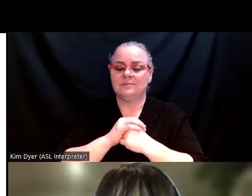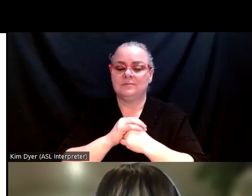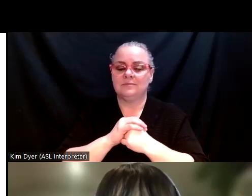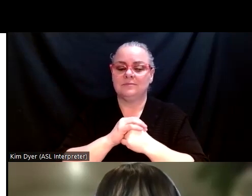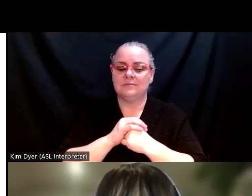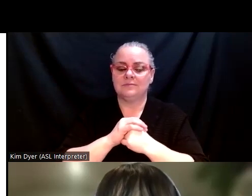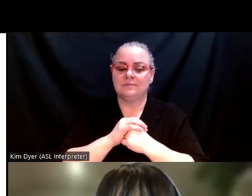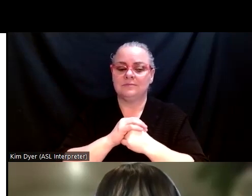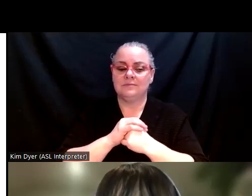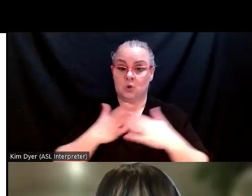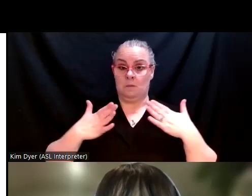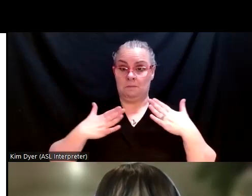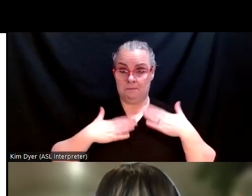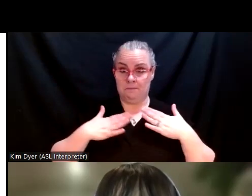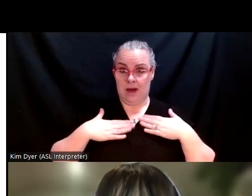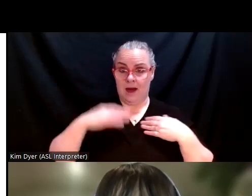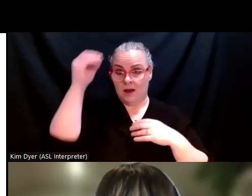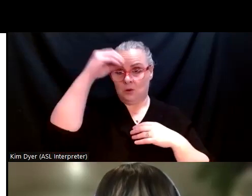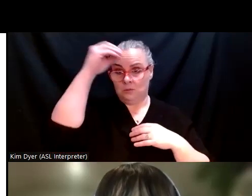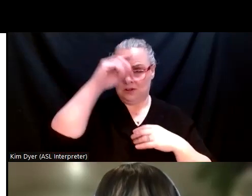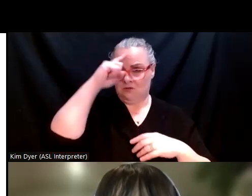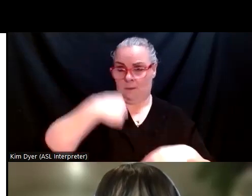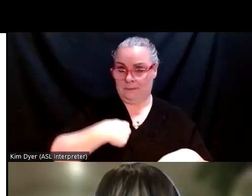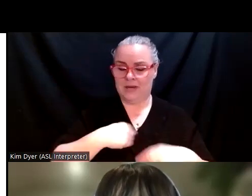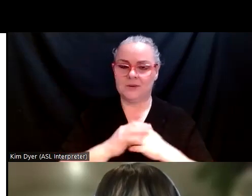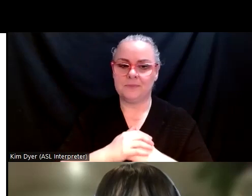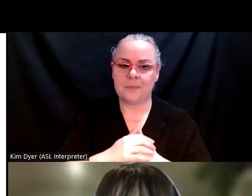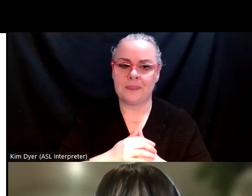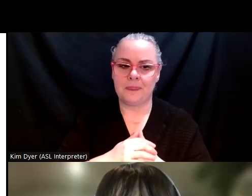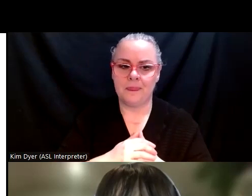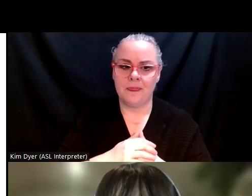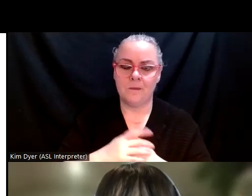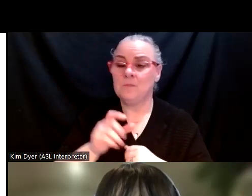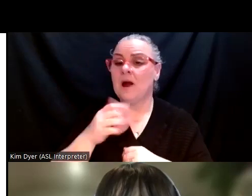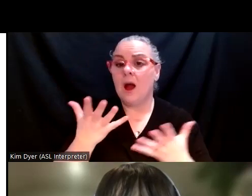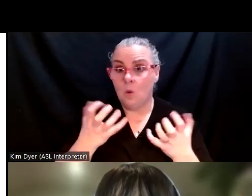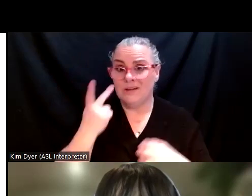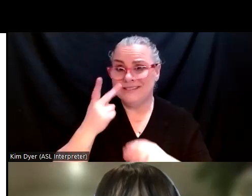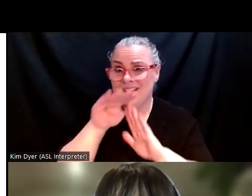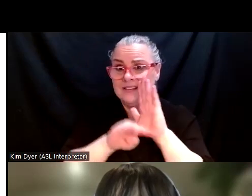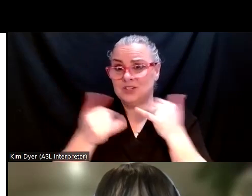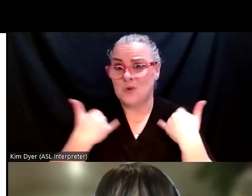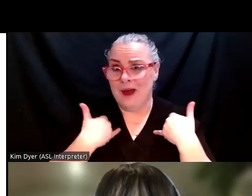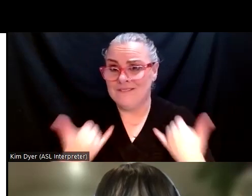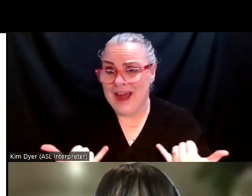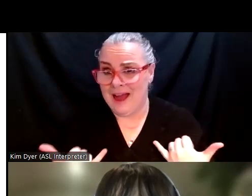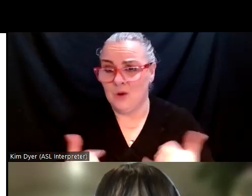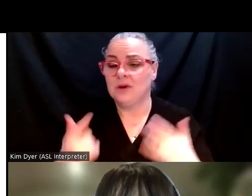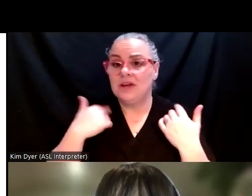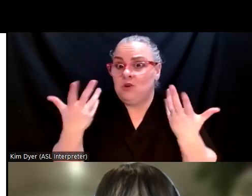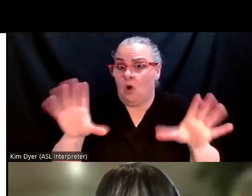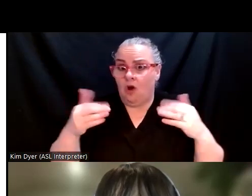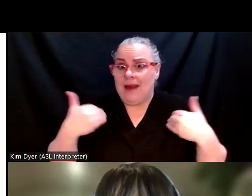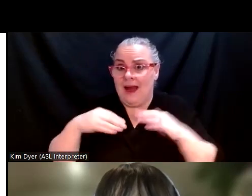coming personally from me. Someone such as myself would love to see the list you have now. In other words, if you have a list